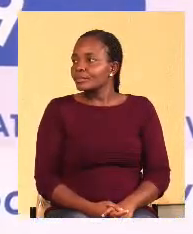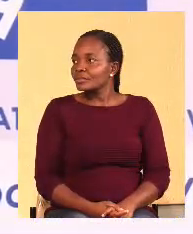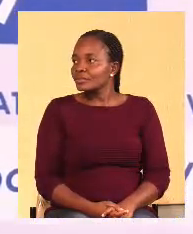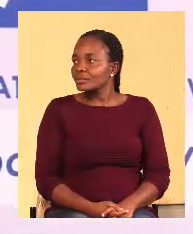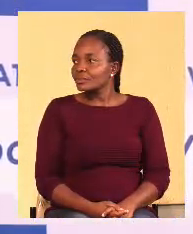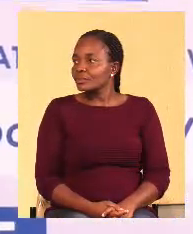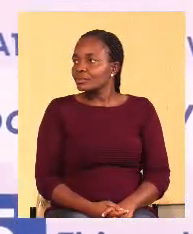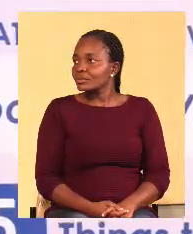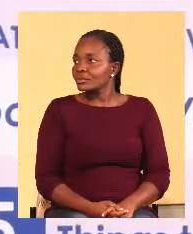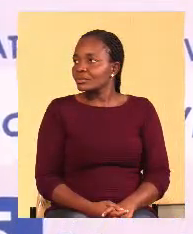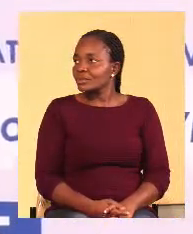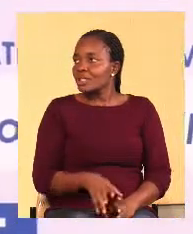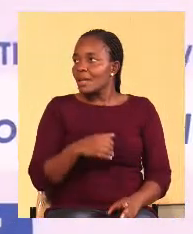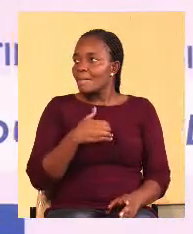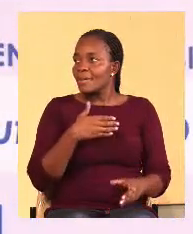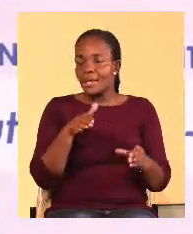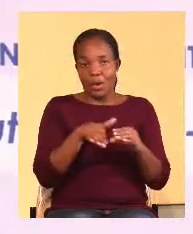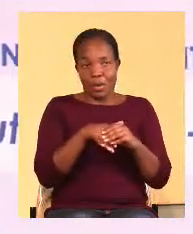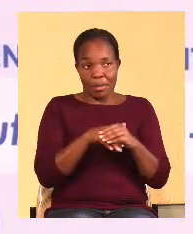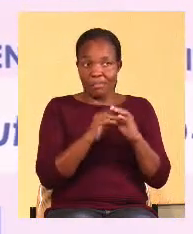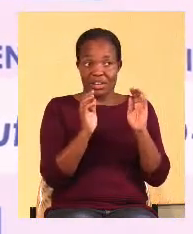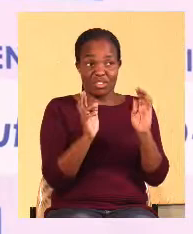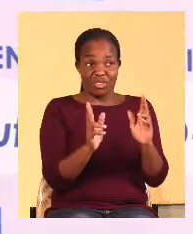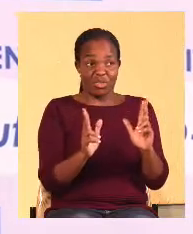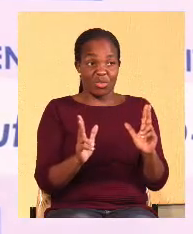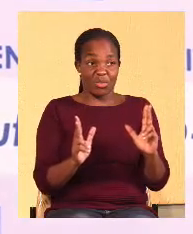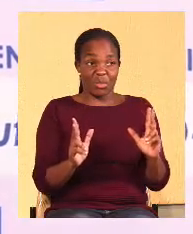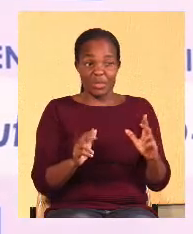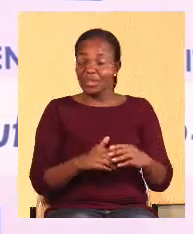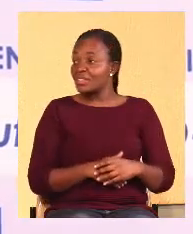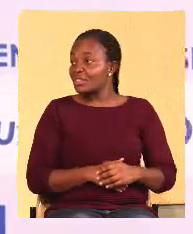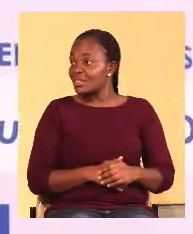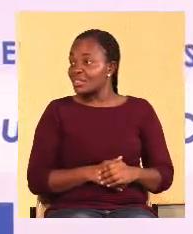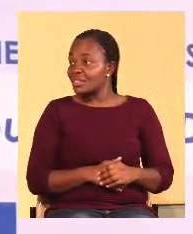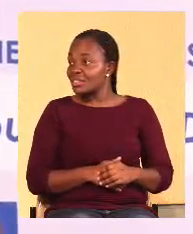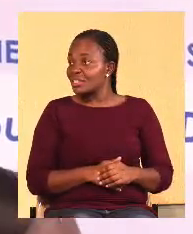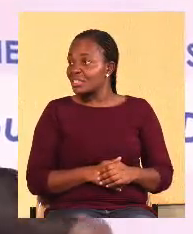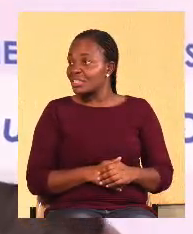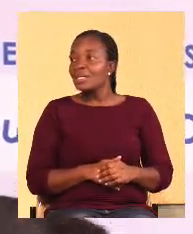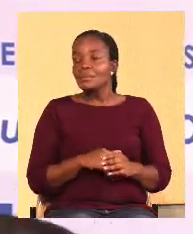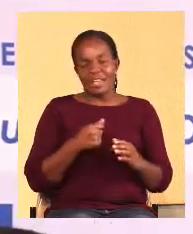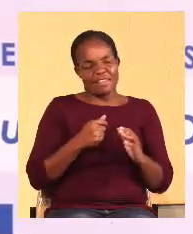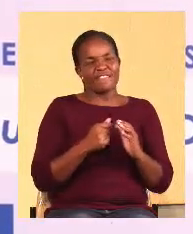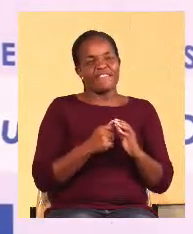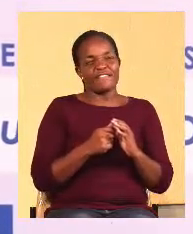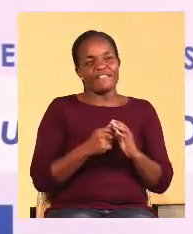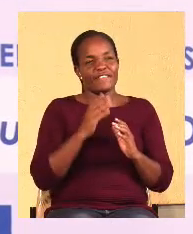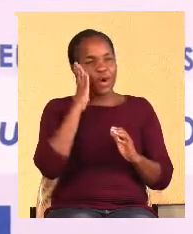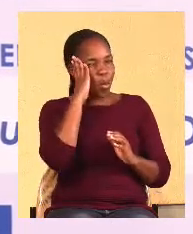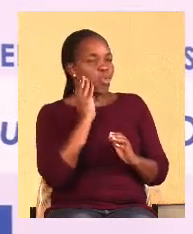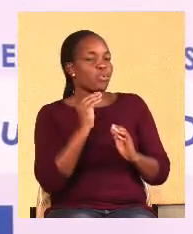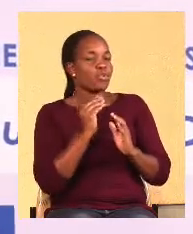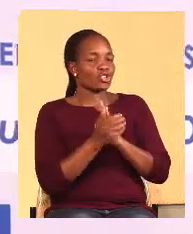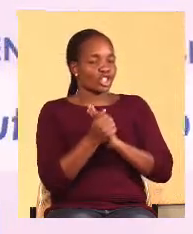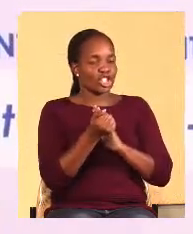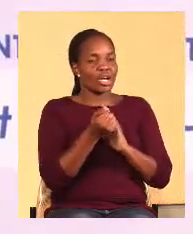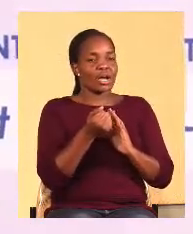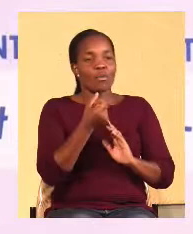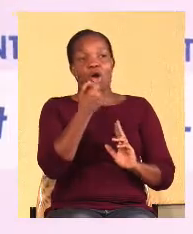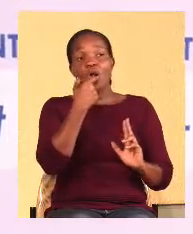Hello, I'm a member of the public. Okay. I'm also trained in medicine a little bit. I want to thank